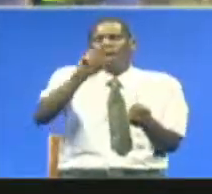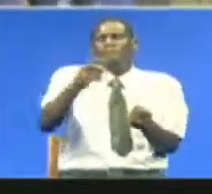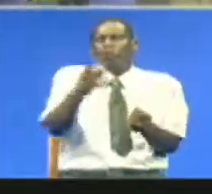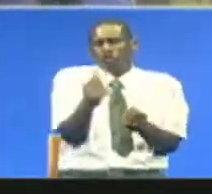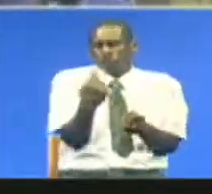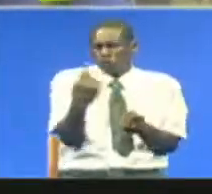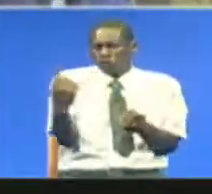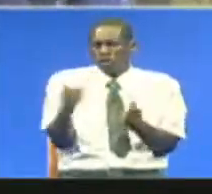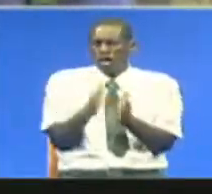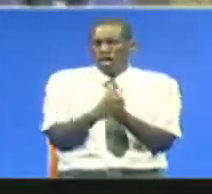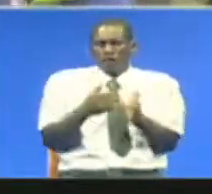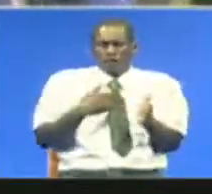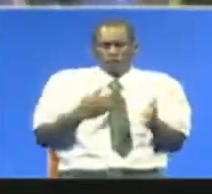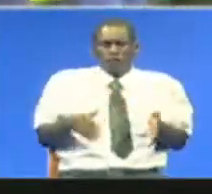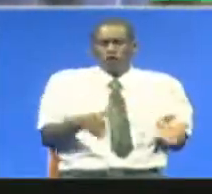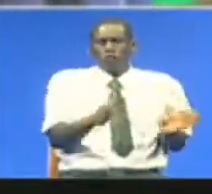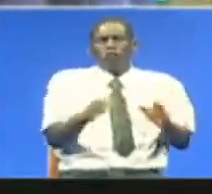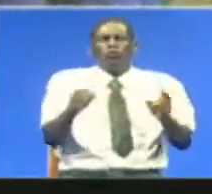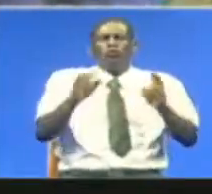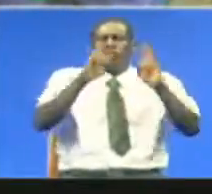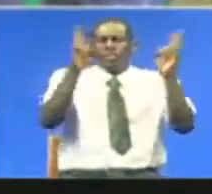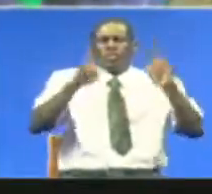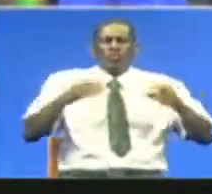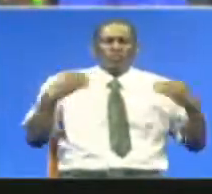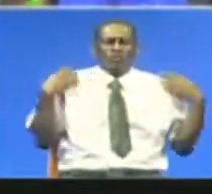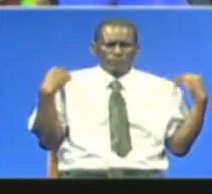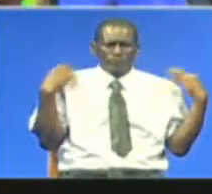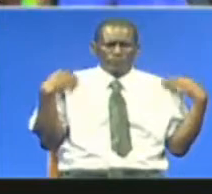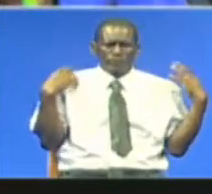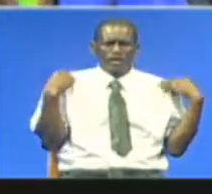an opportunity to go for an international training and